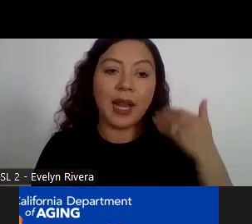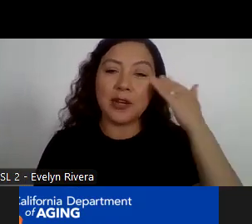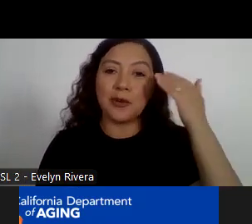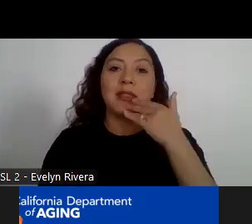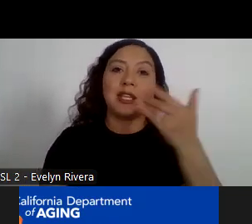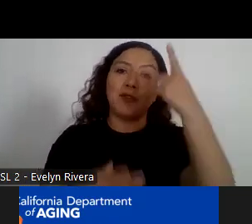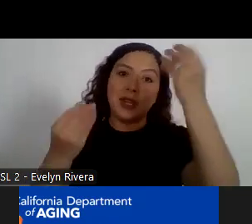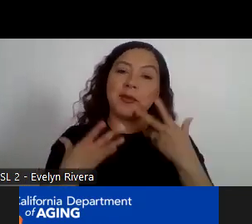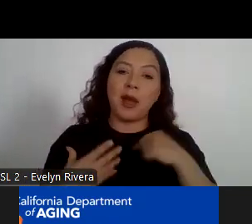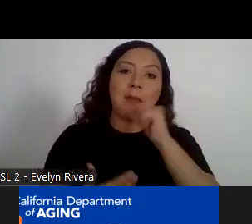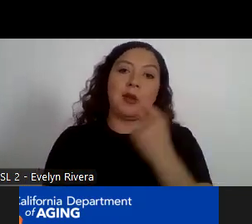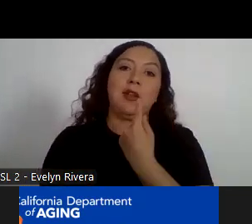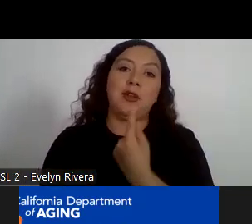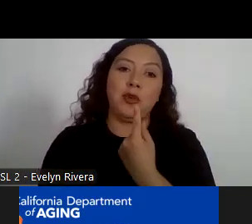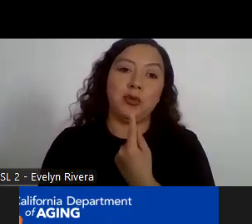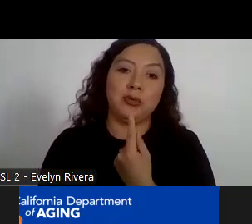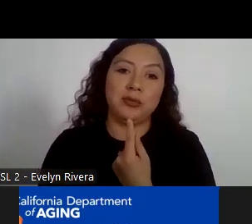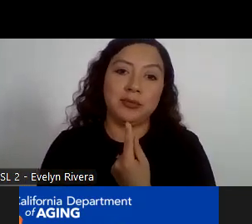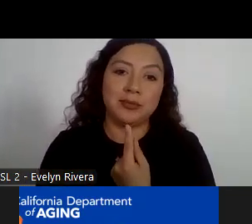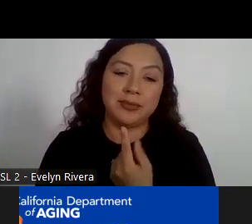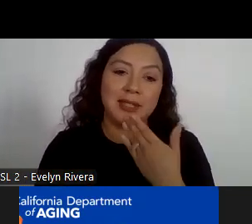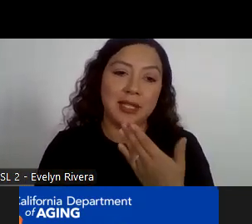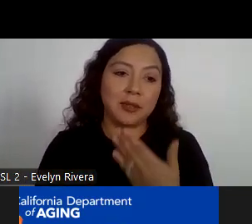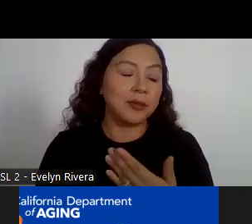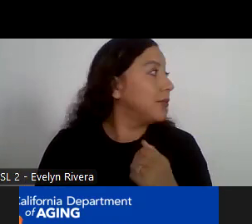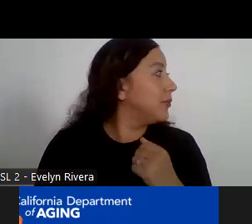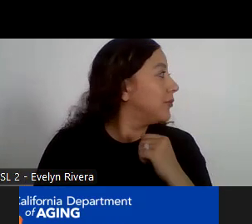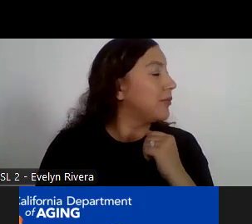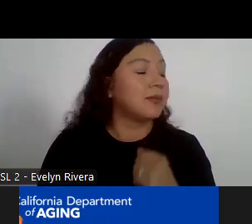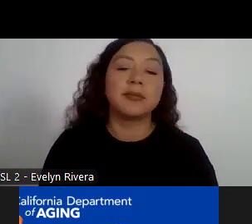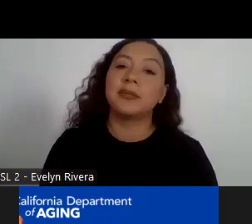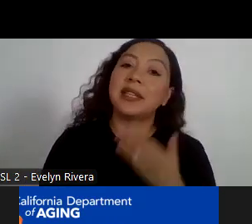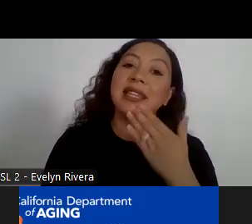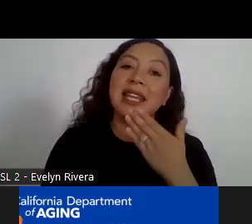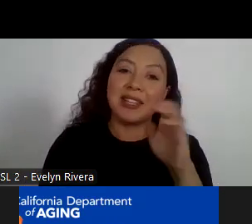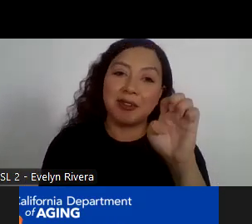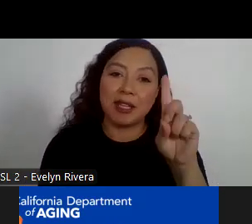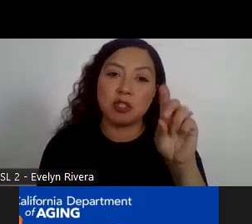us that are here to fight this fight. Thank you. Great. Thank you, Eduardo.